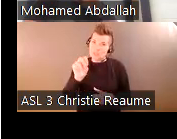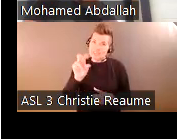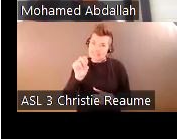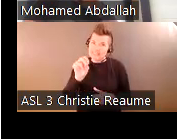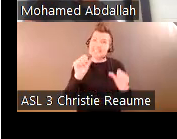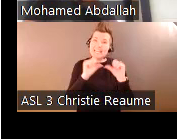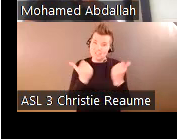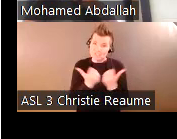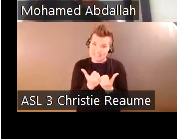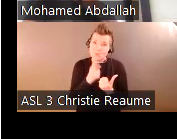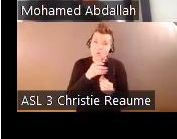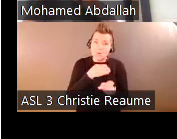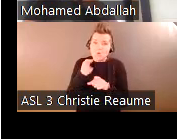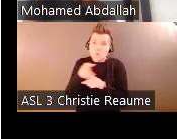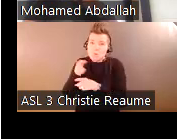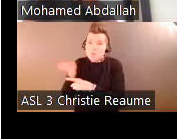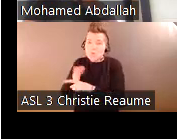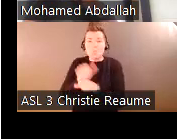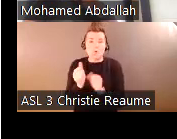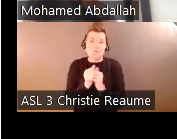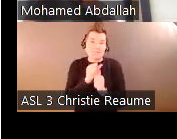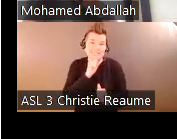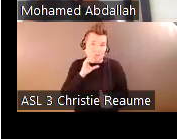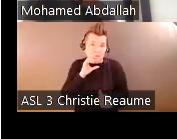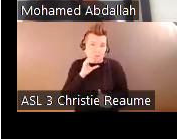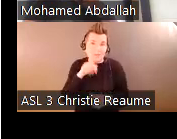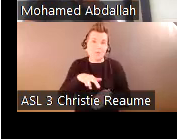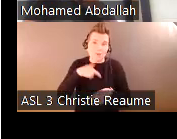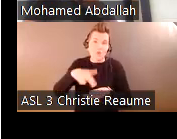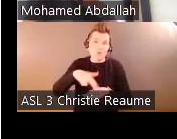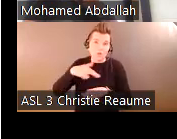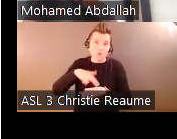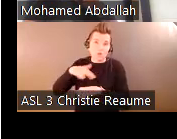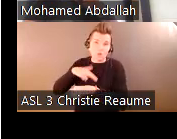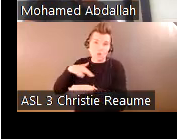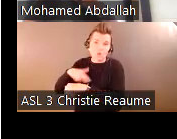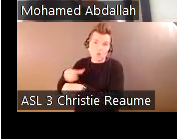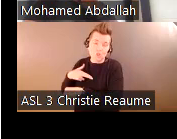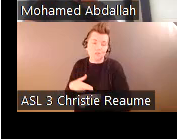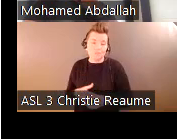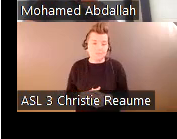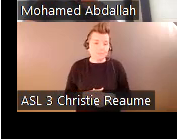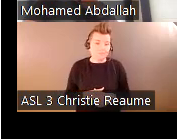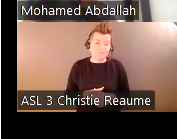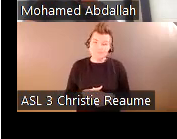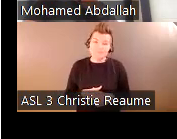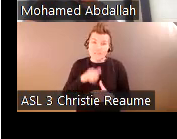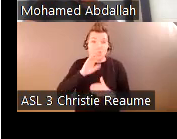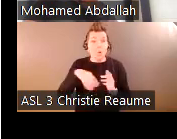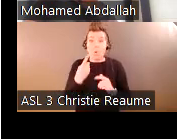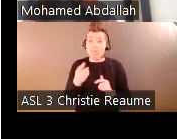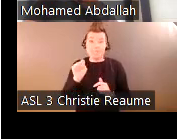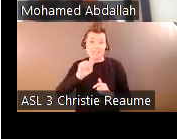with seniors in different capacities. So we get referrals from a lot of places around the province, as we are the